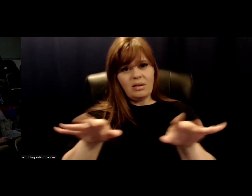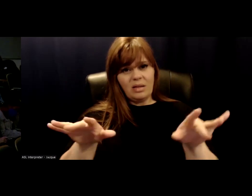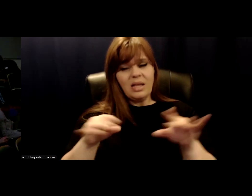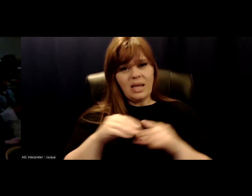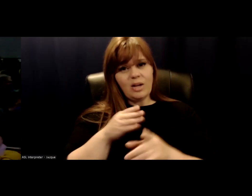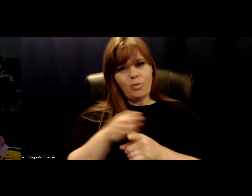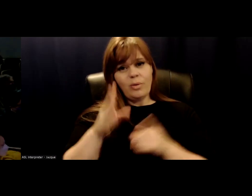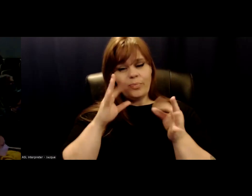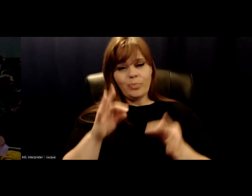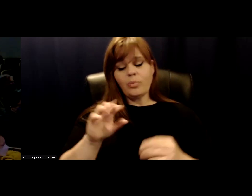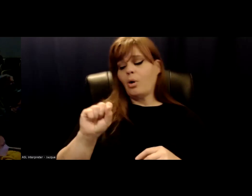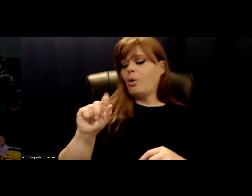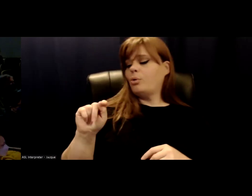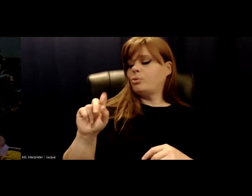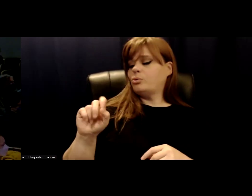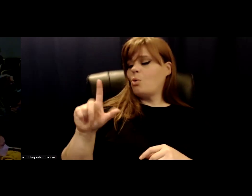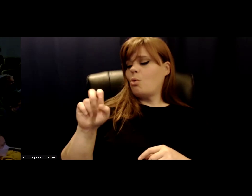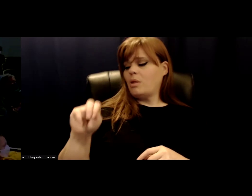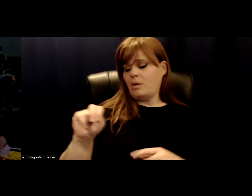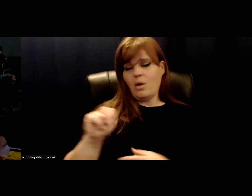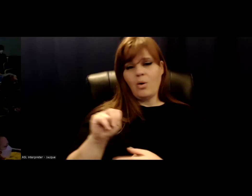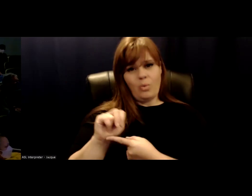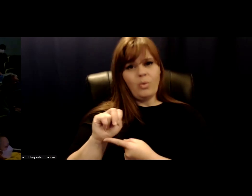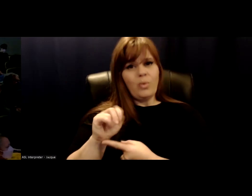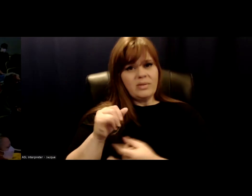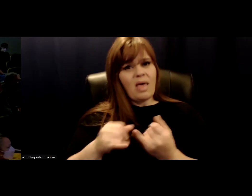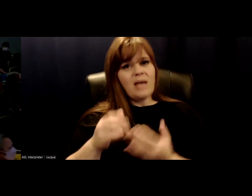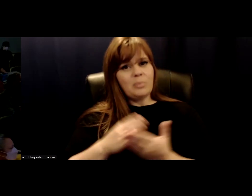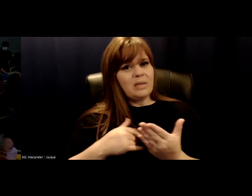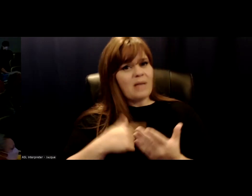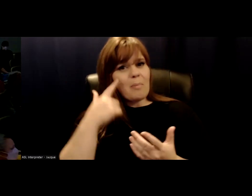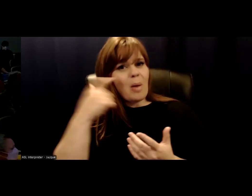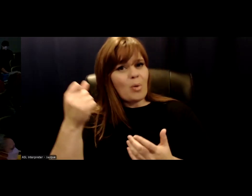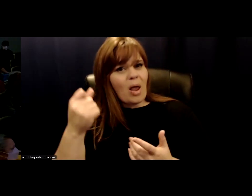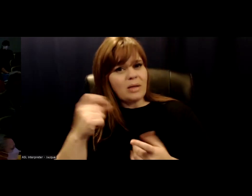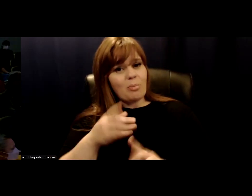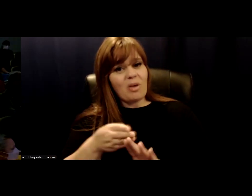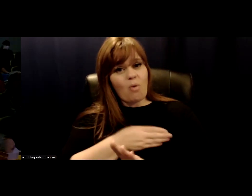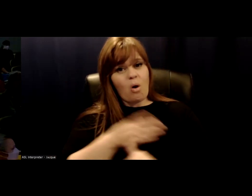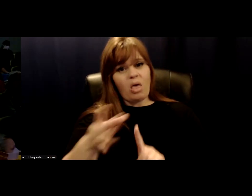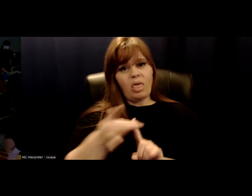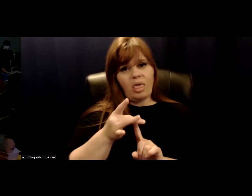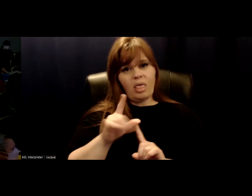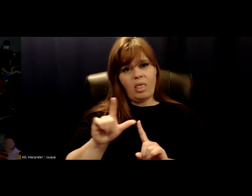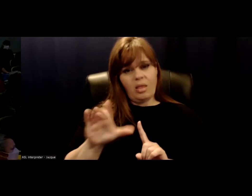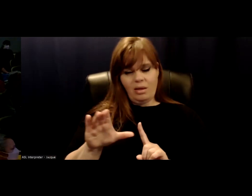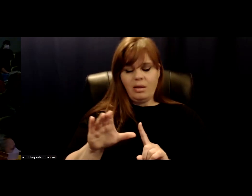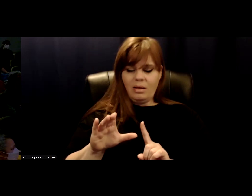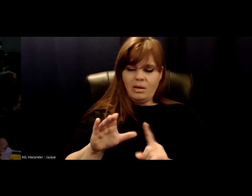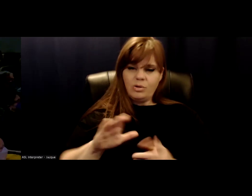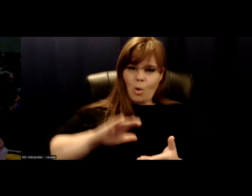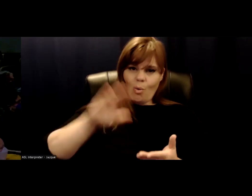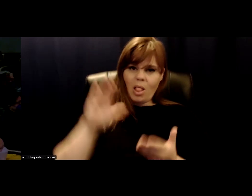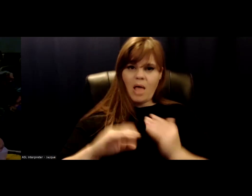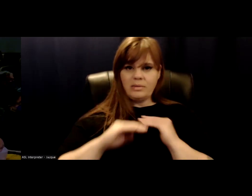that I had memorized before I got long COVID. So to my mind, much less stable than the Bach, which I'd known for